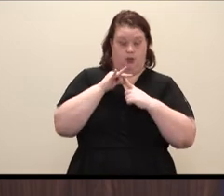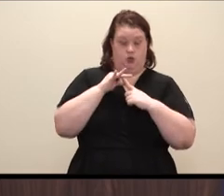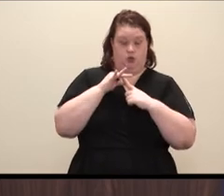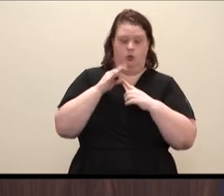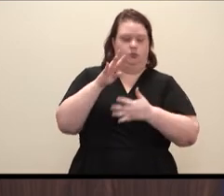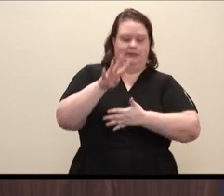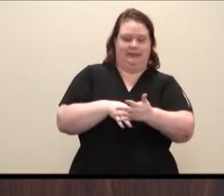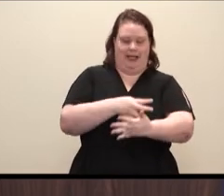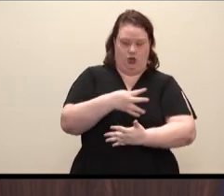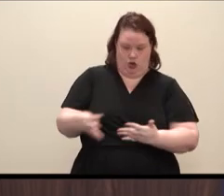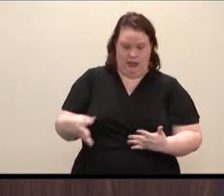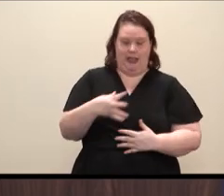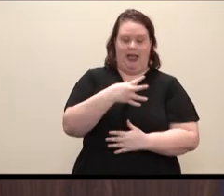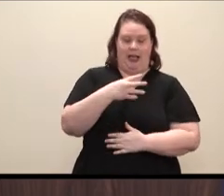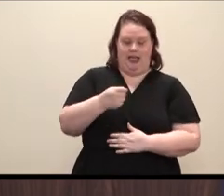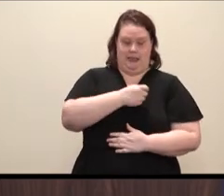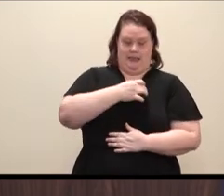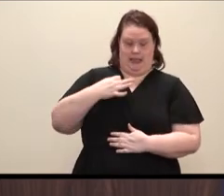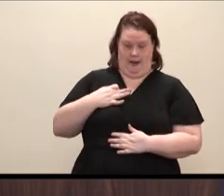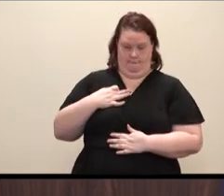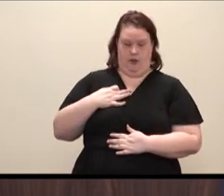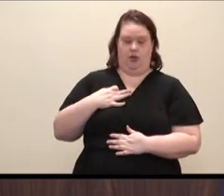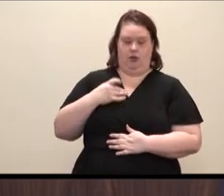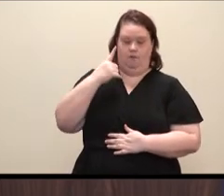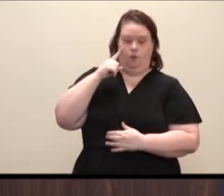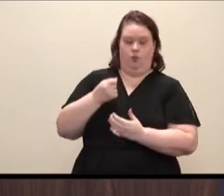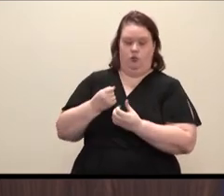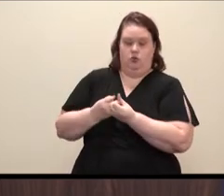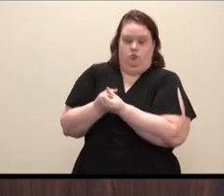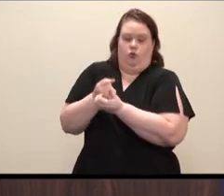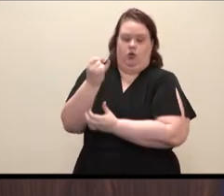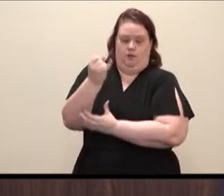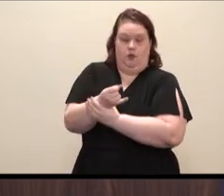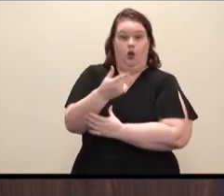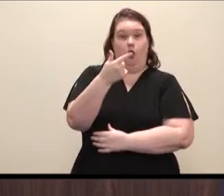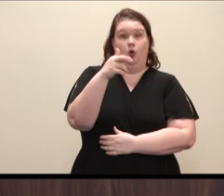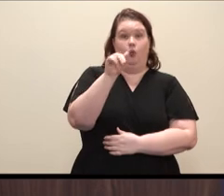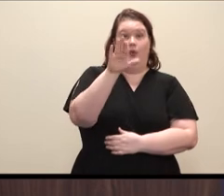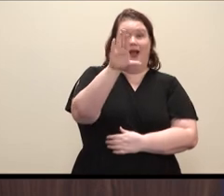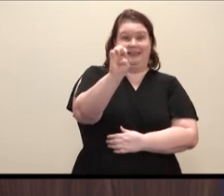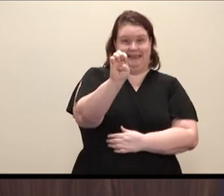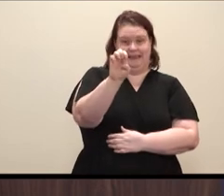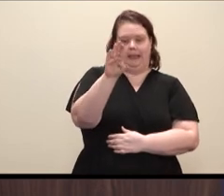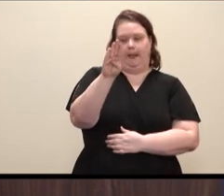increase support. Grace Benson is working on our